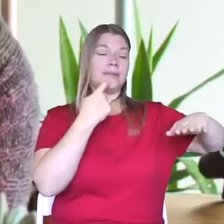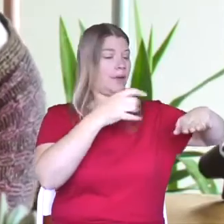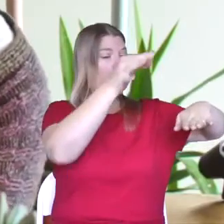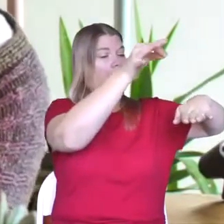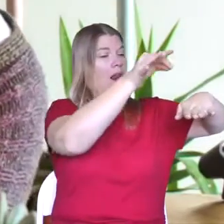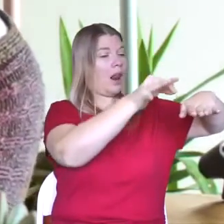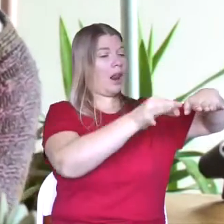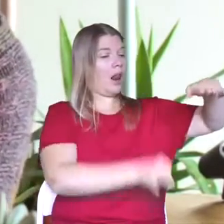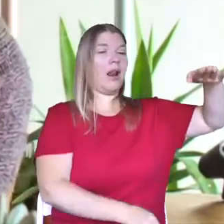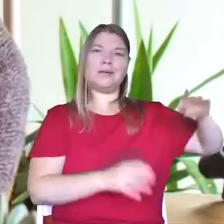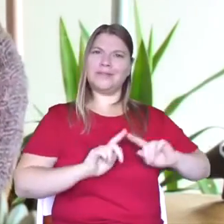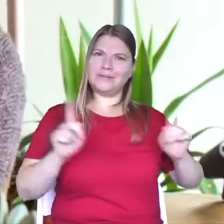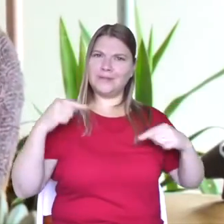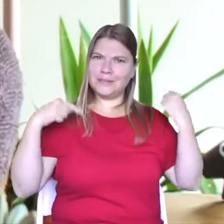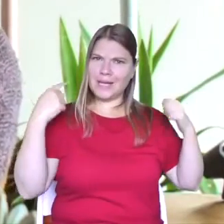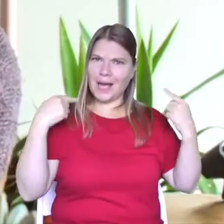metallic sound like this.